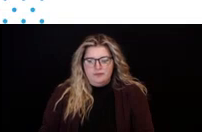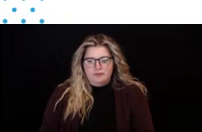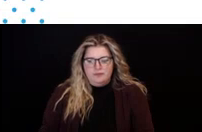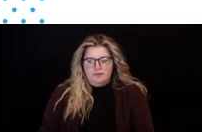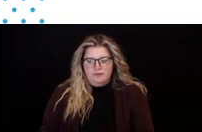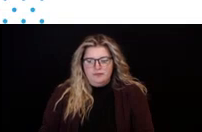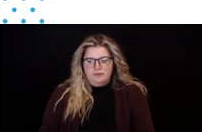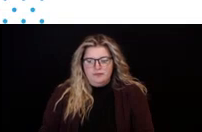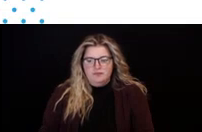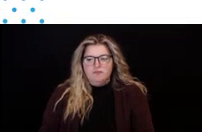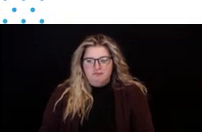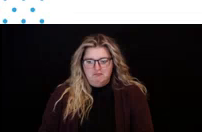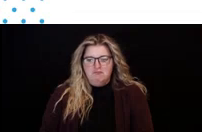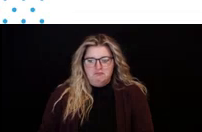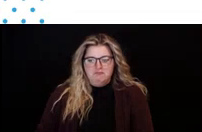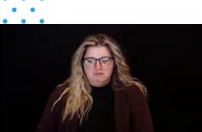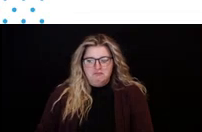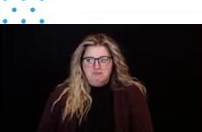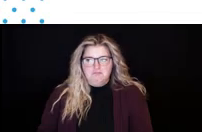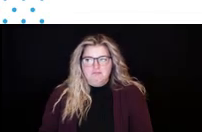it harder to transition in the future.